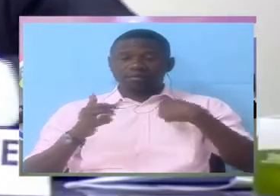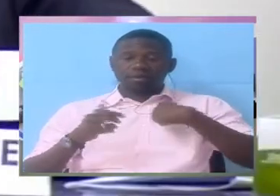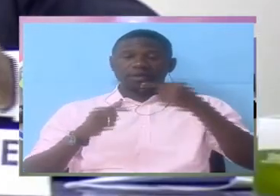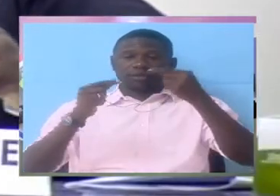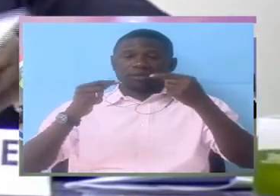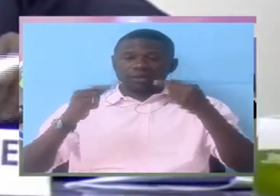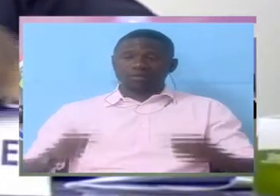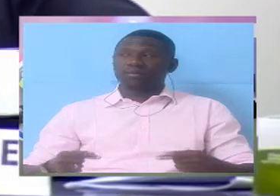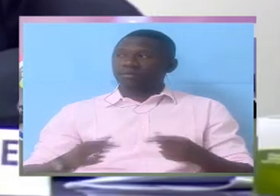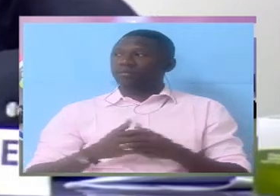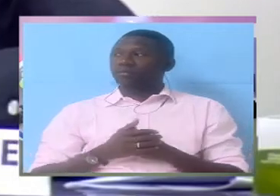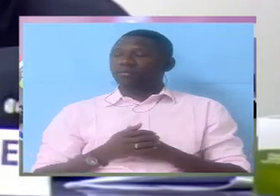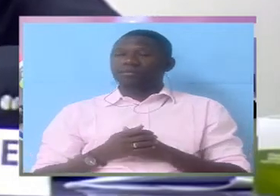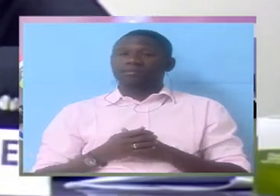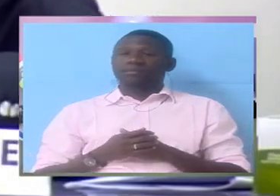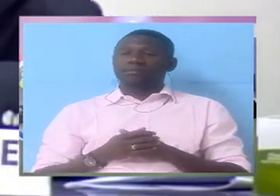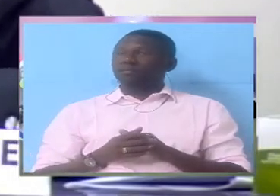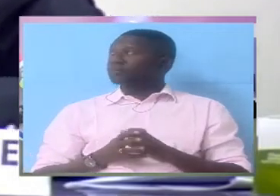Mr.